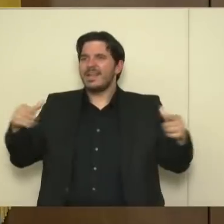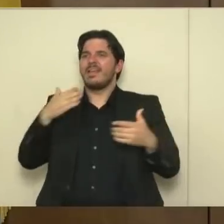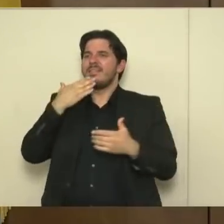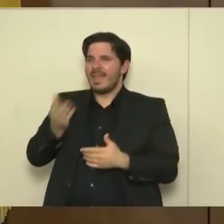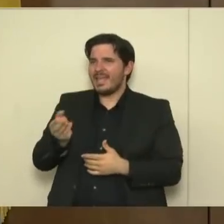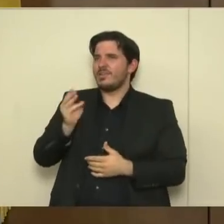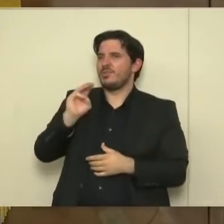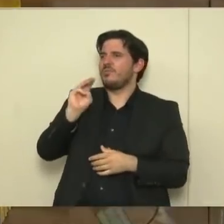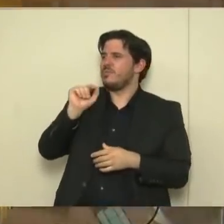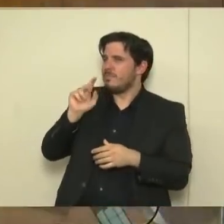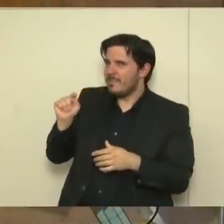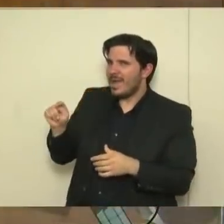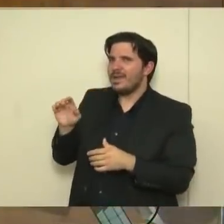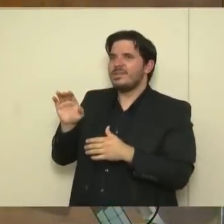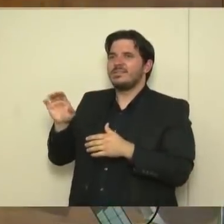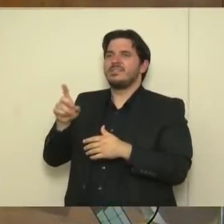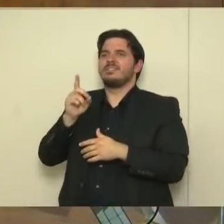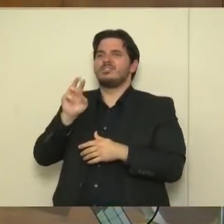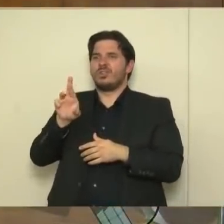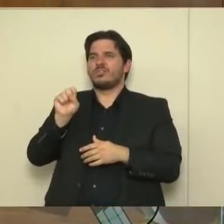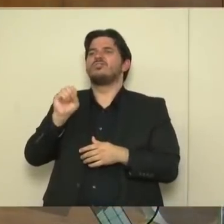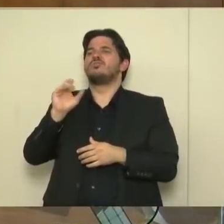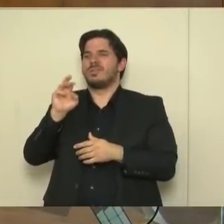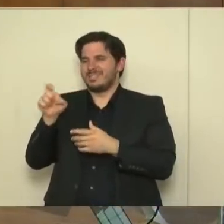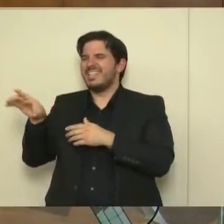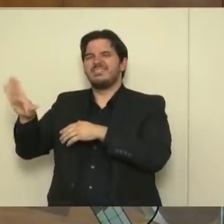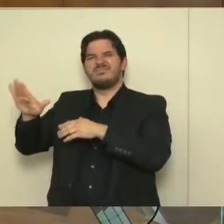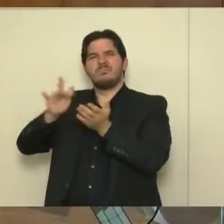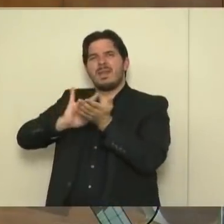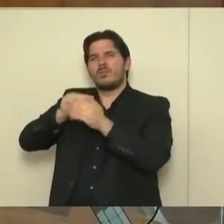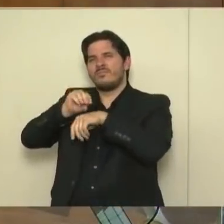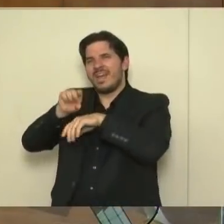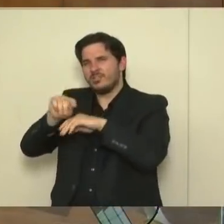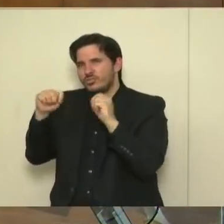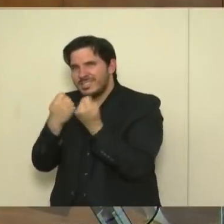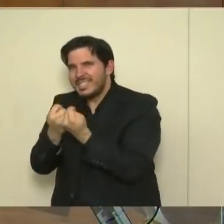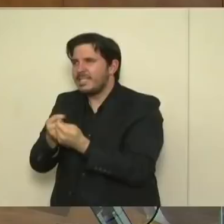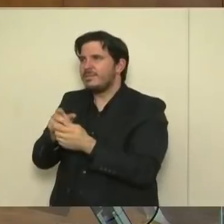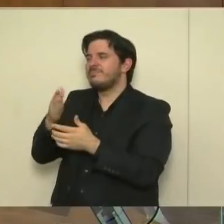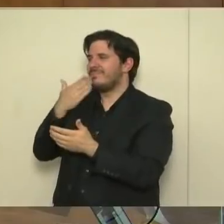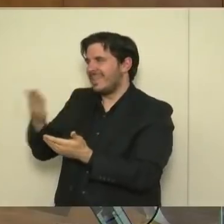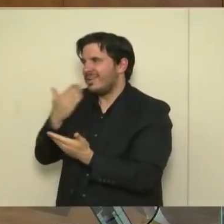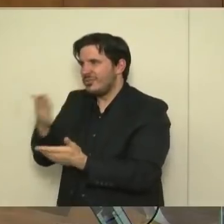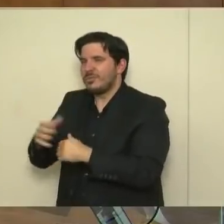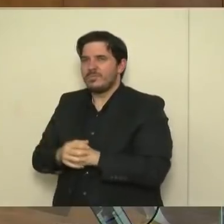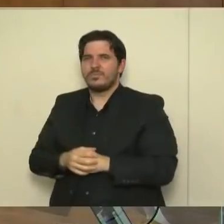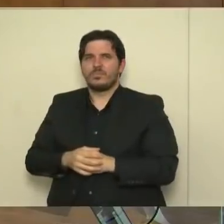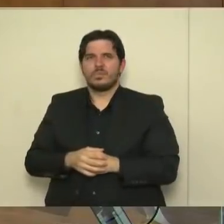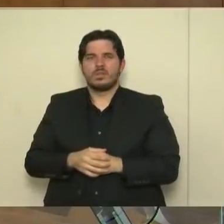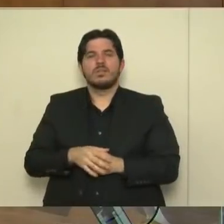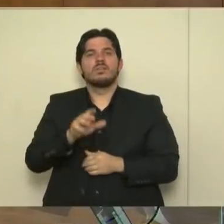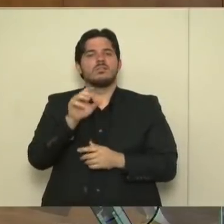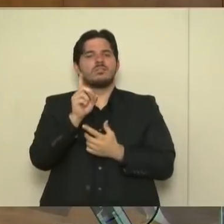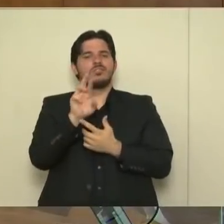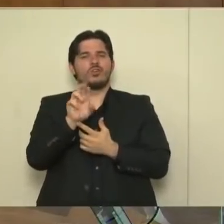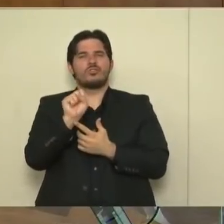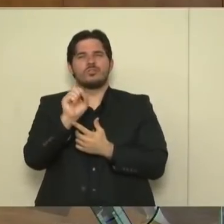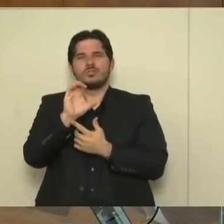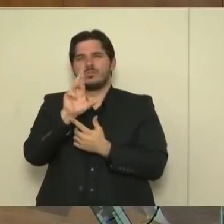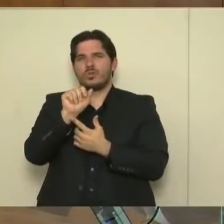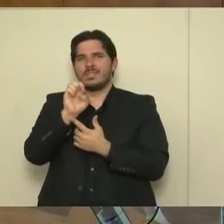regard. Yeah, and one last thing, Julia, thanks for that question. You were referring to Mike Landon's departure, who was the director